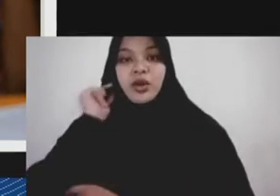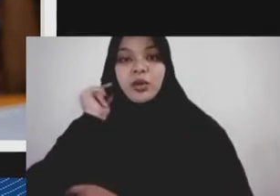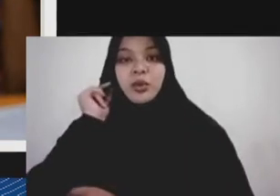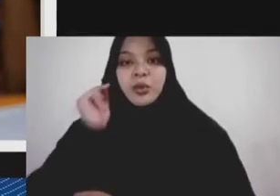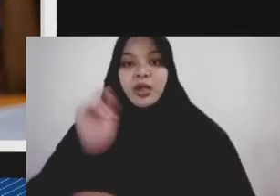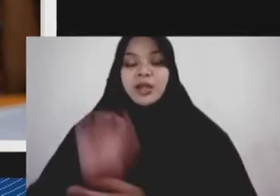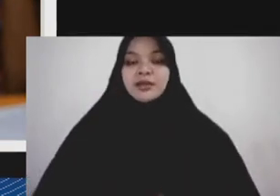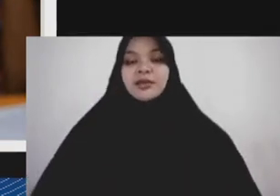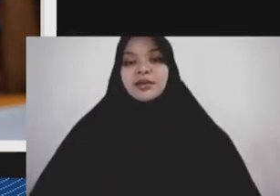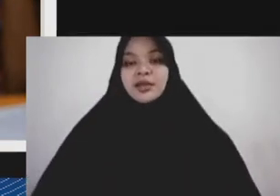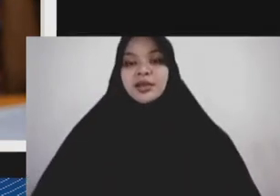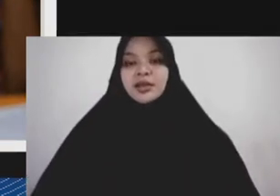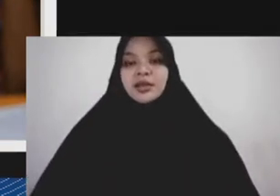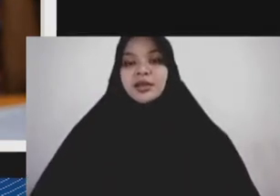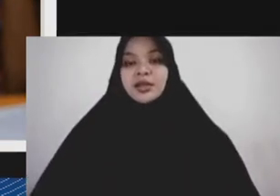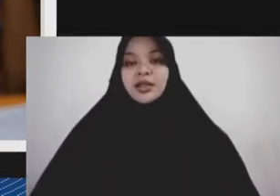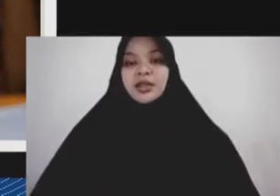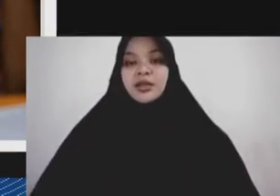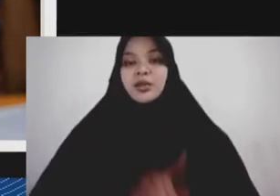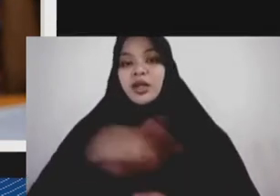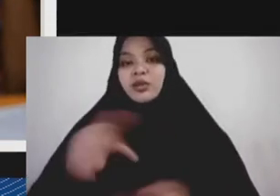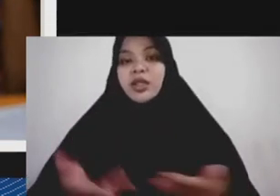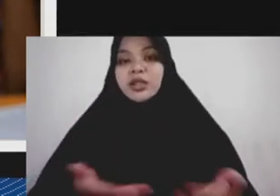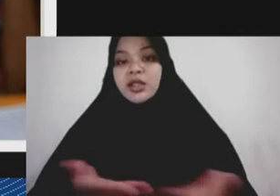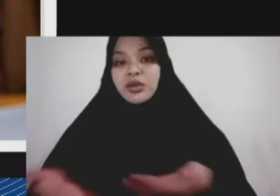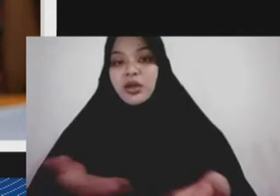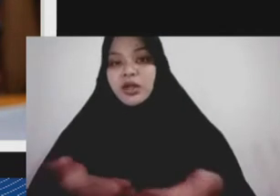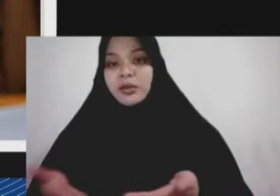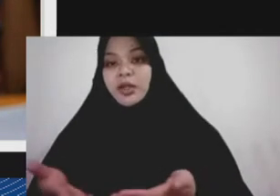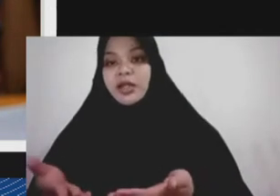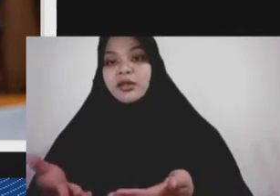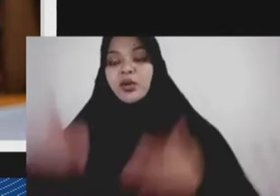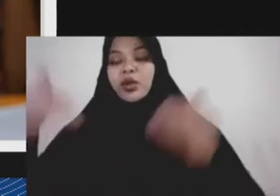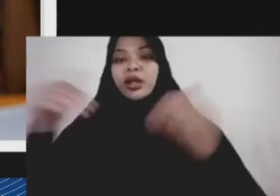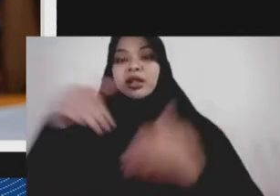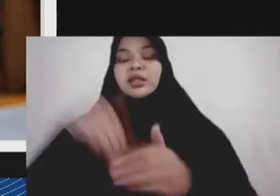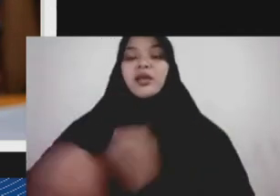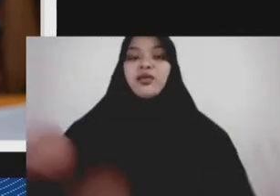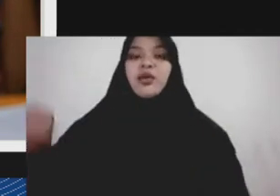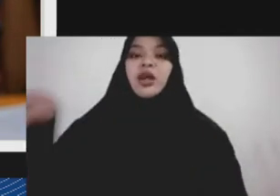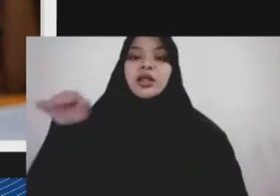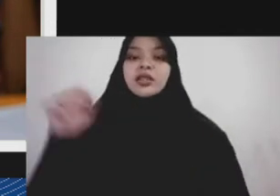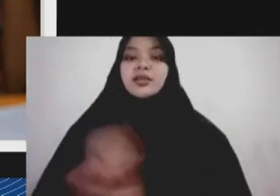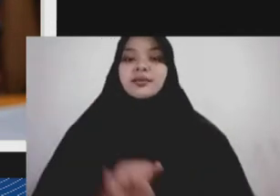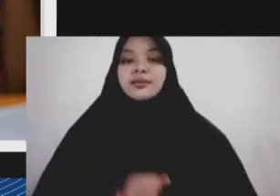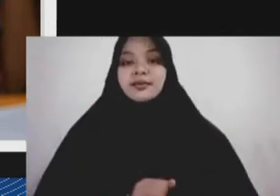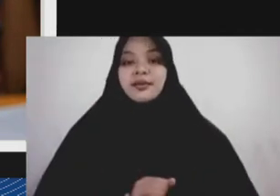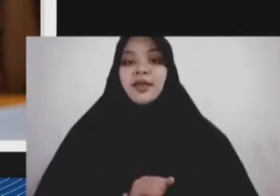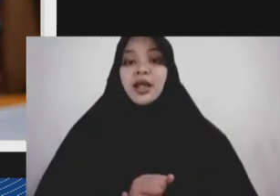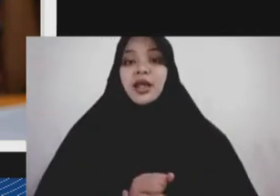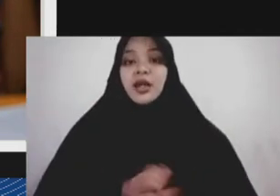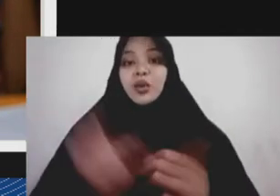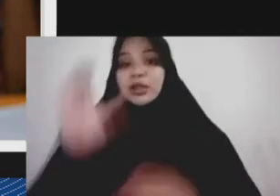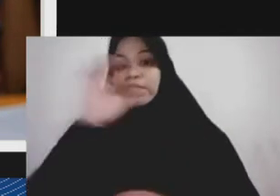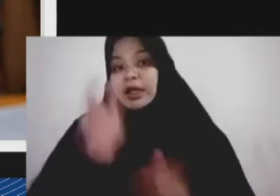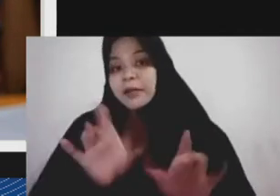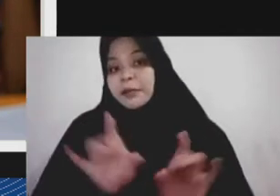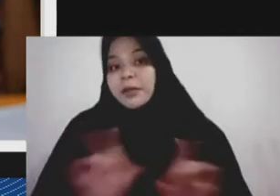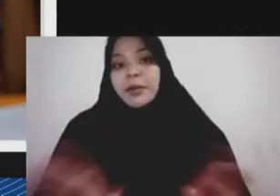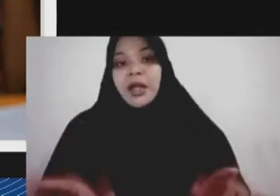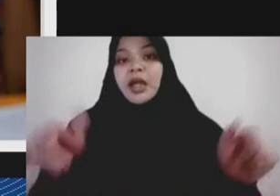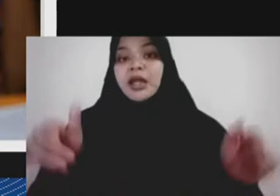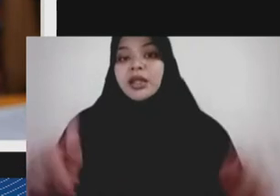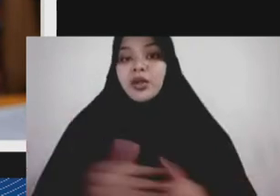a larger risk of gender-based violence. And so there are different ways that businesses have approached